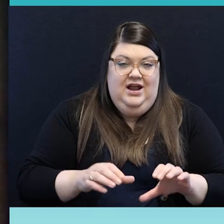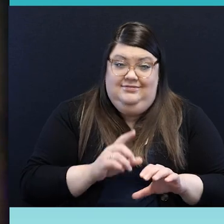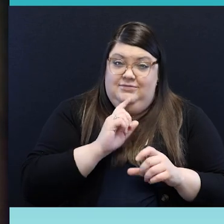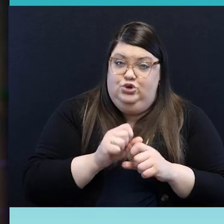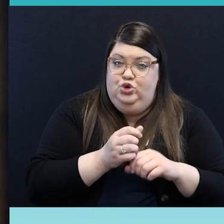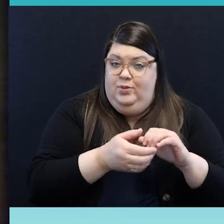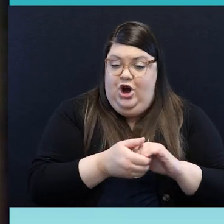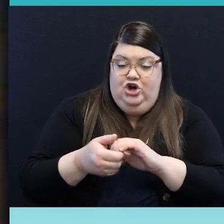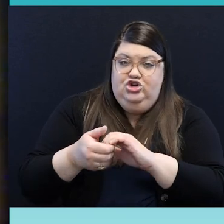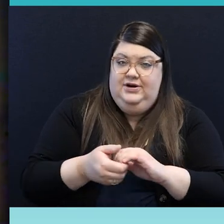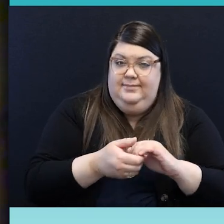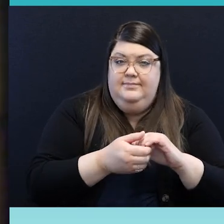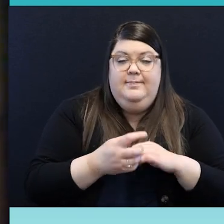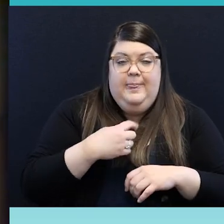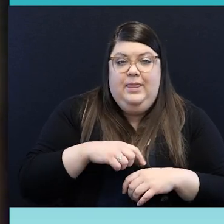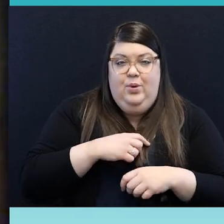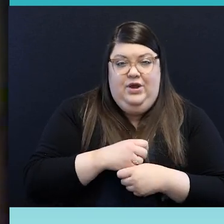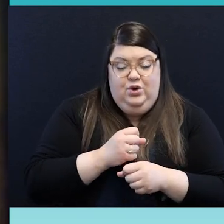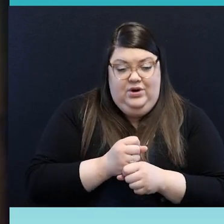partnership.